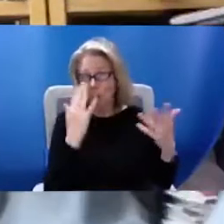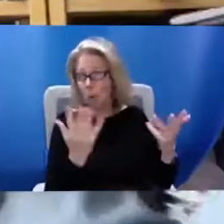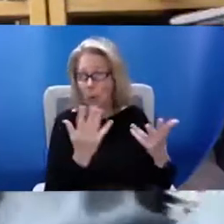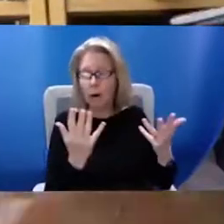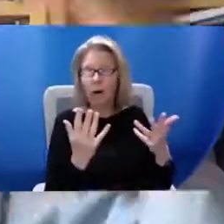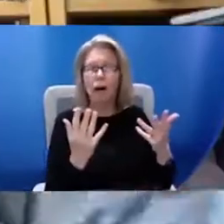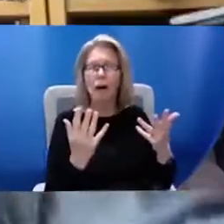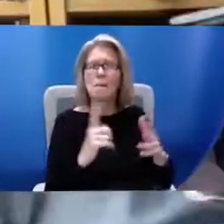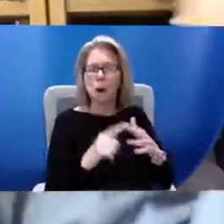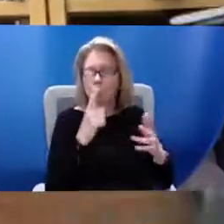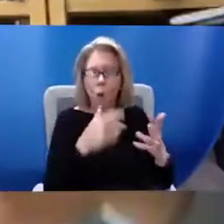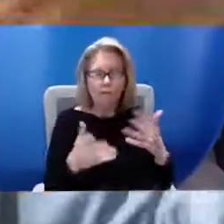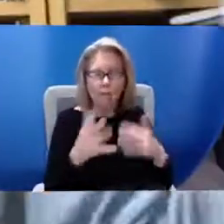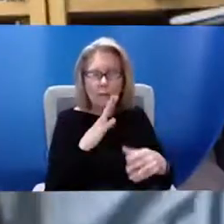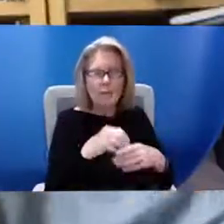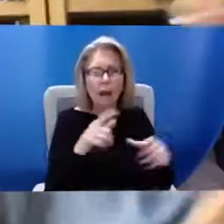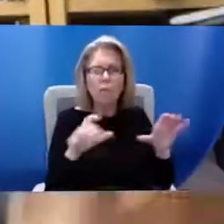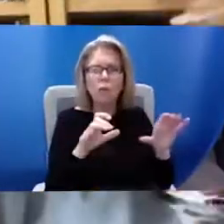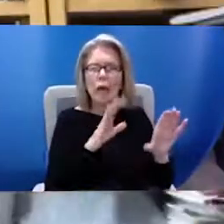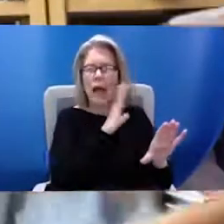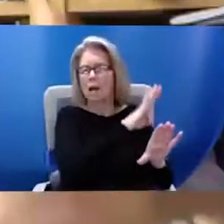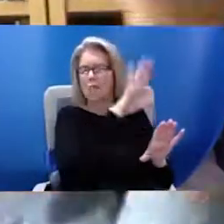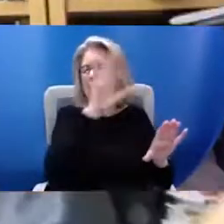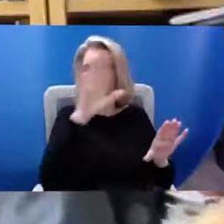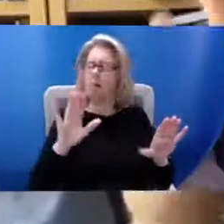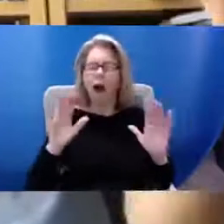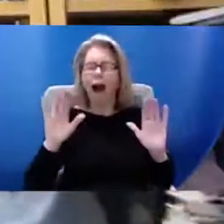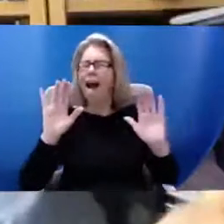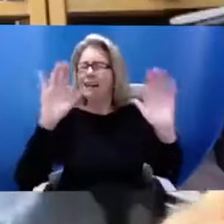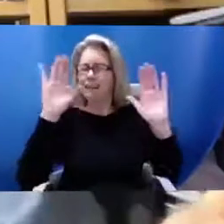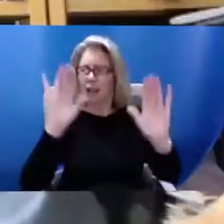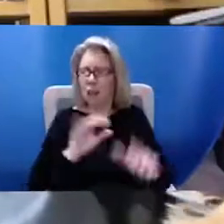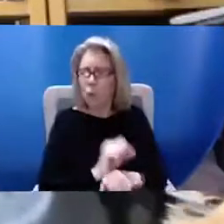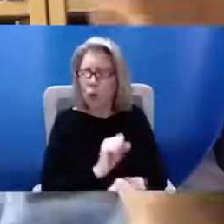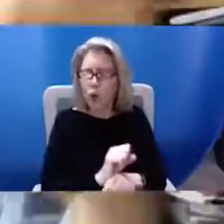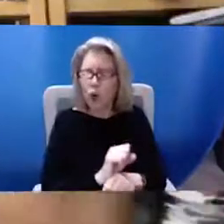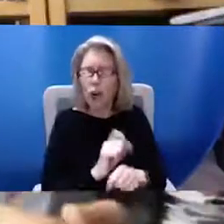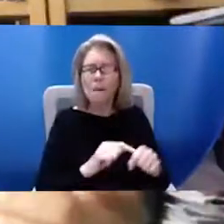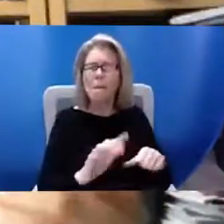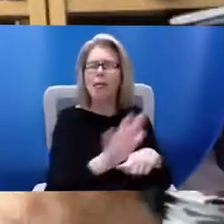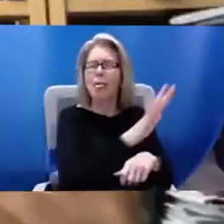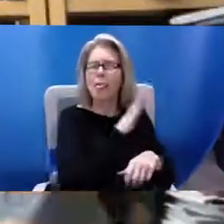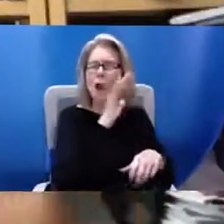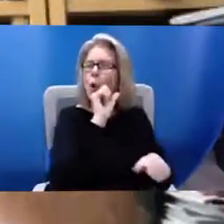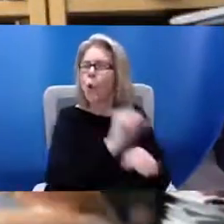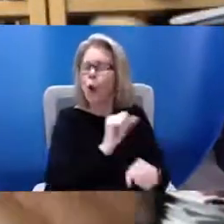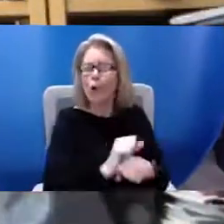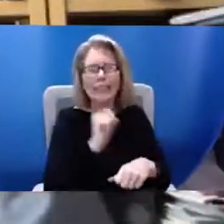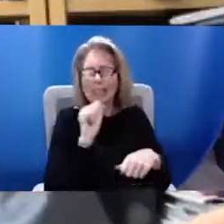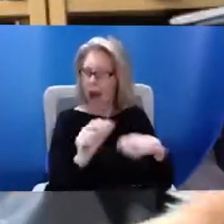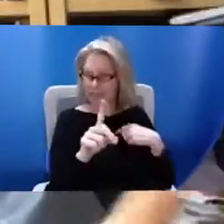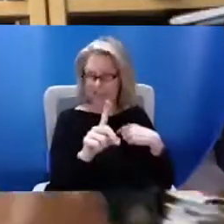whoever is in the canon, you know, Foucault, Deleuze, Butler, they are doing very excellent work, but their work is